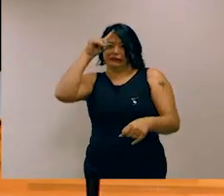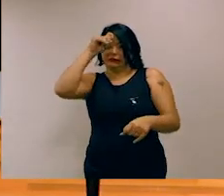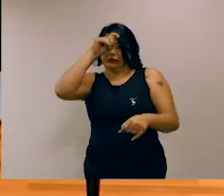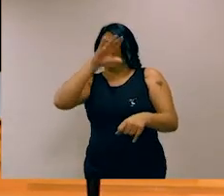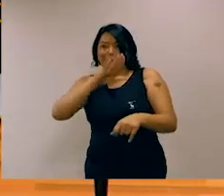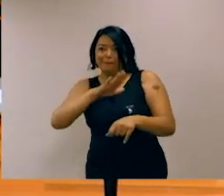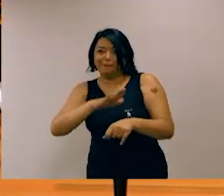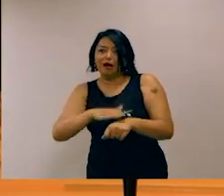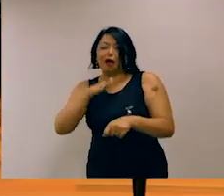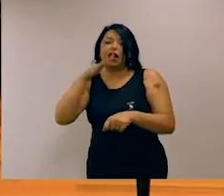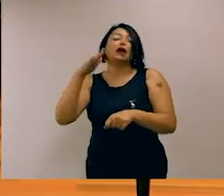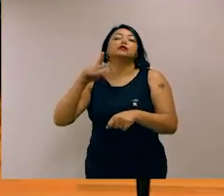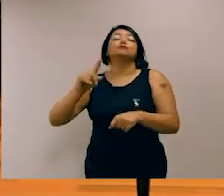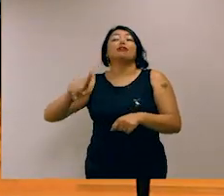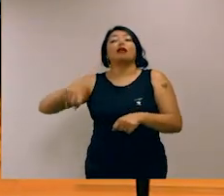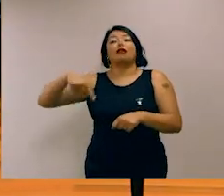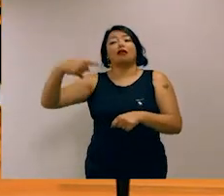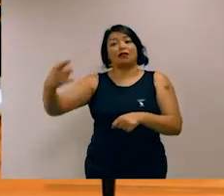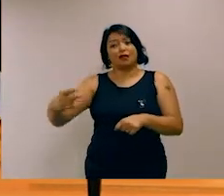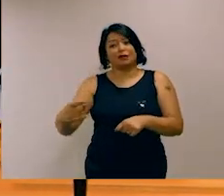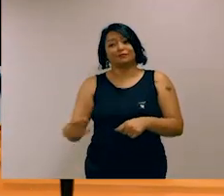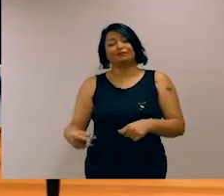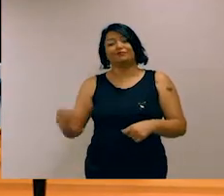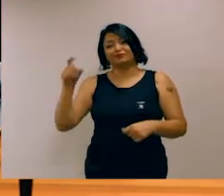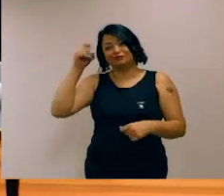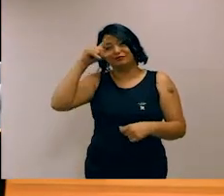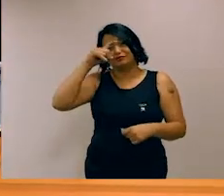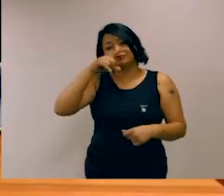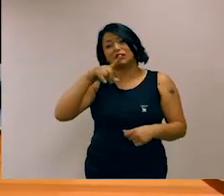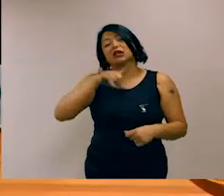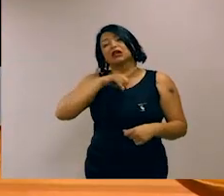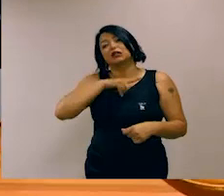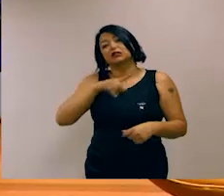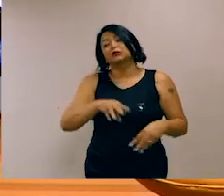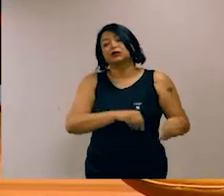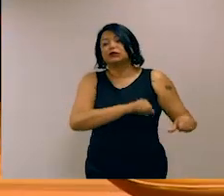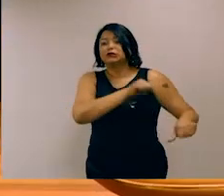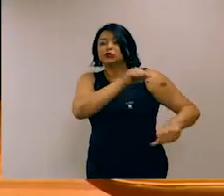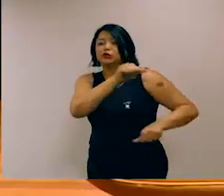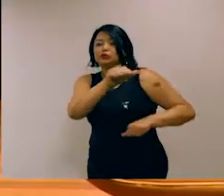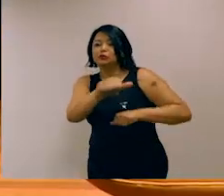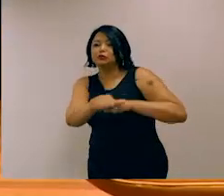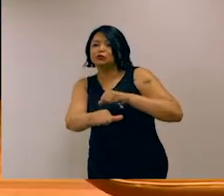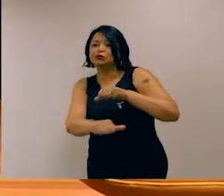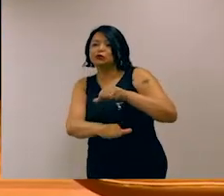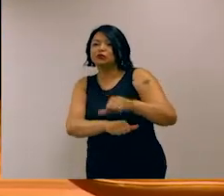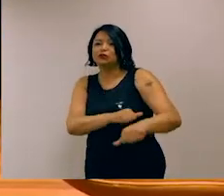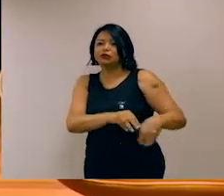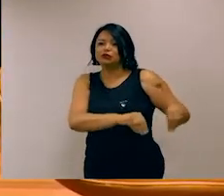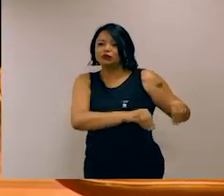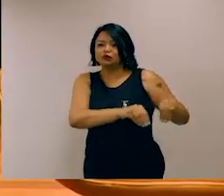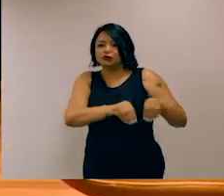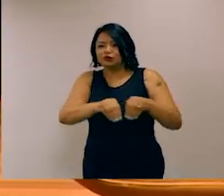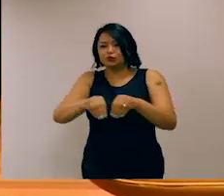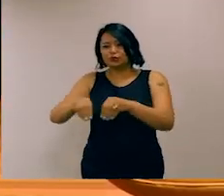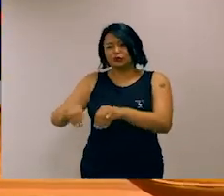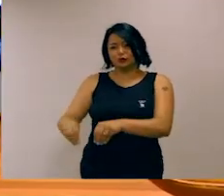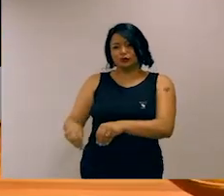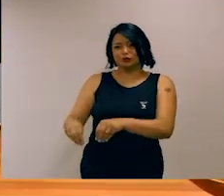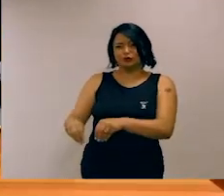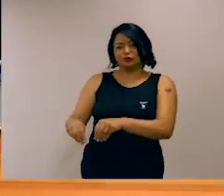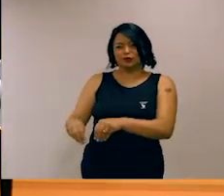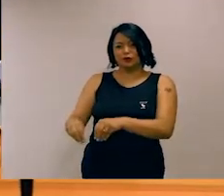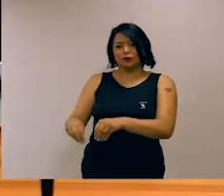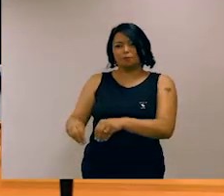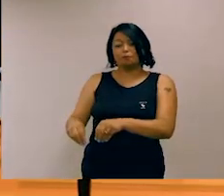the story a little bit, besides the crisis period we're living a moment of transition, of transformation, as our